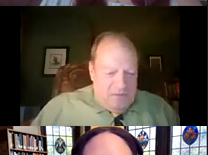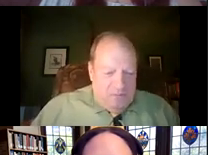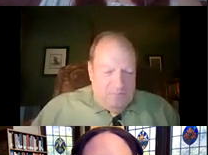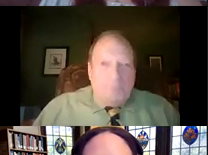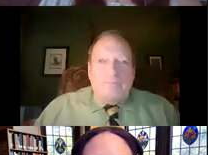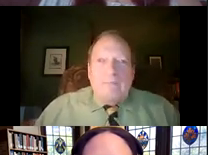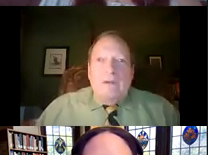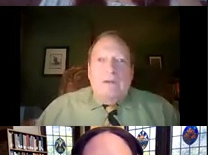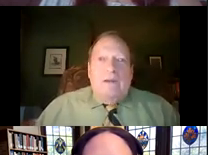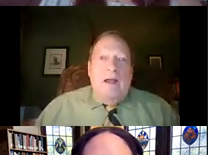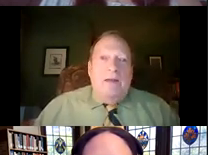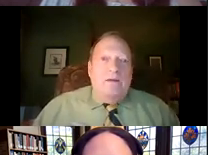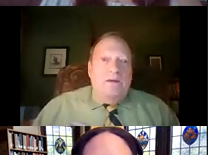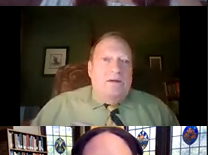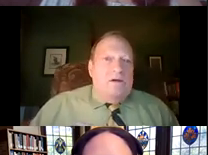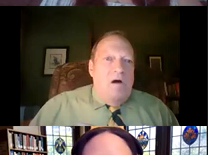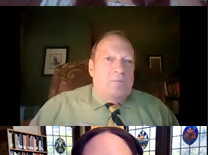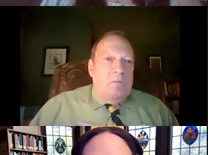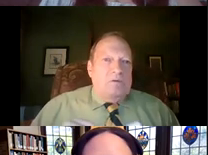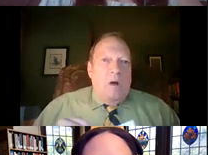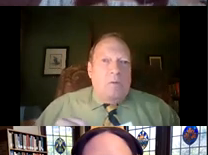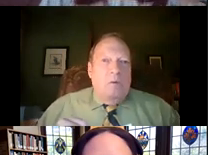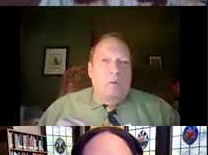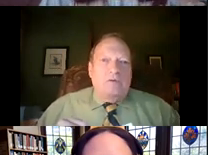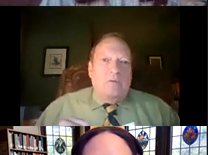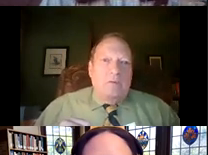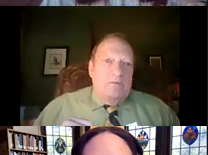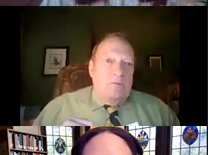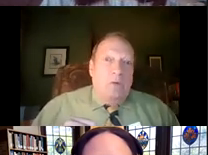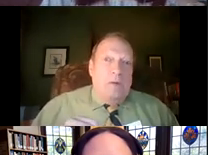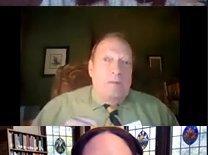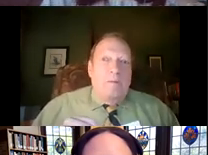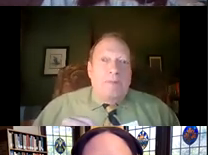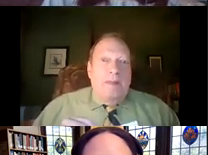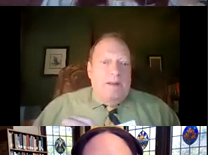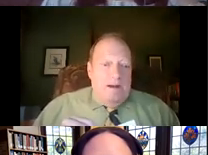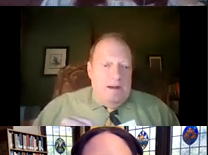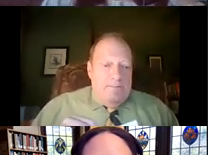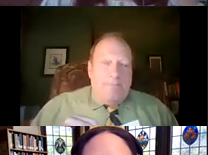soda fountain. And comfortable as Brockport was for most people,